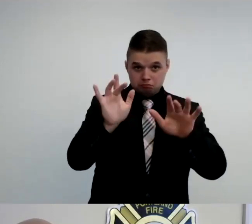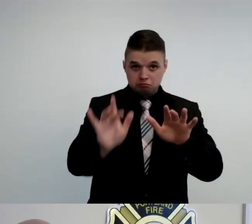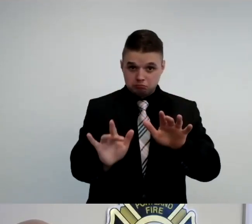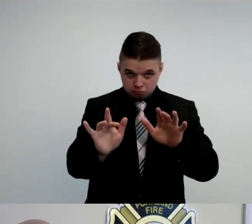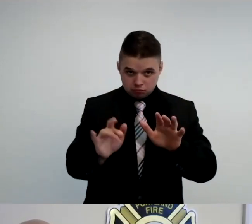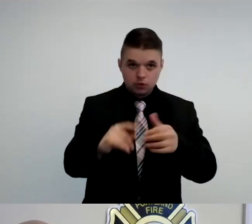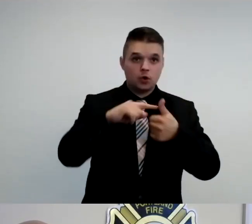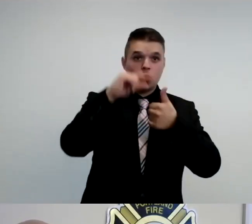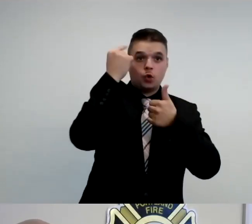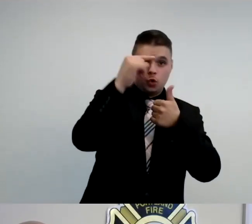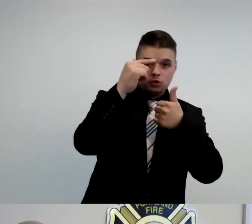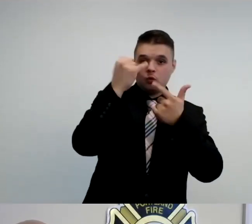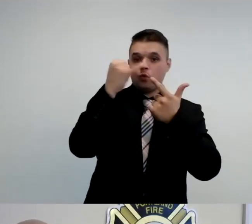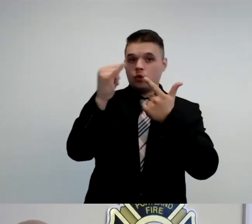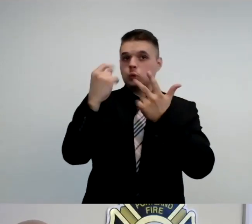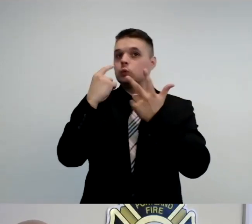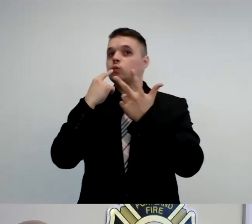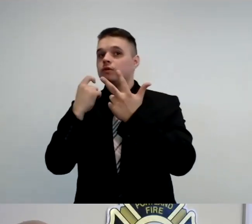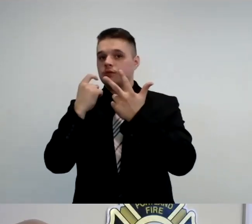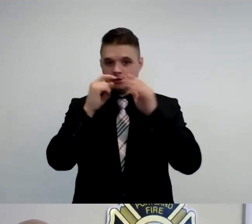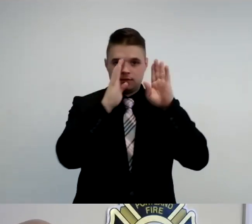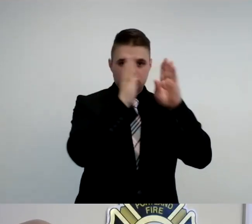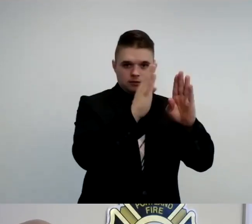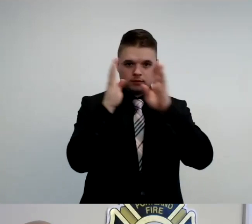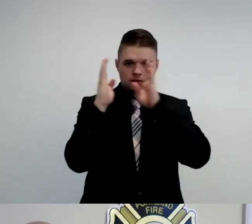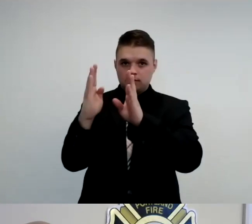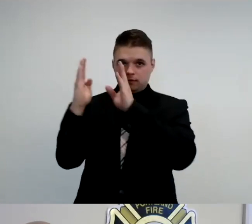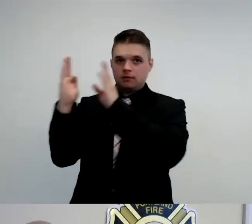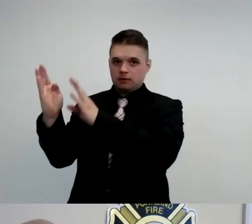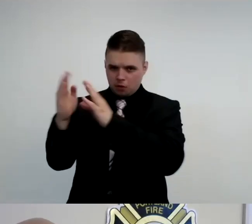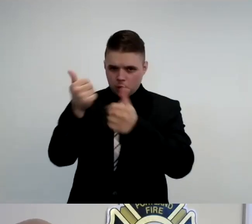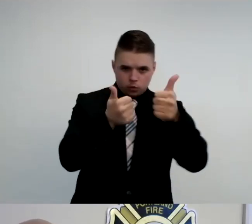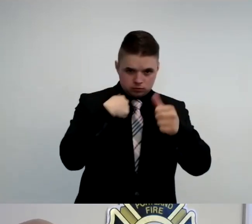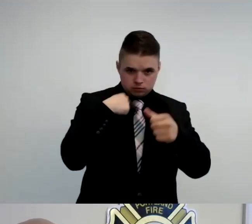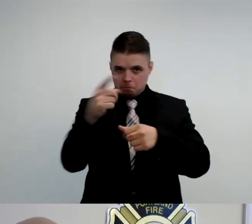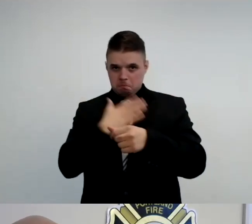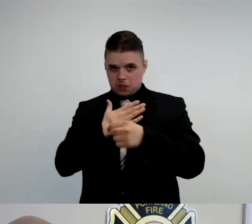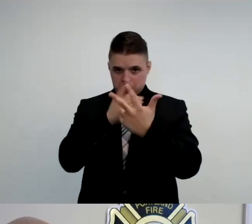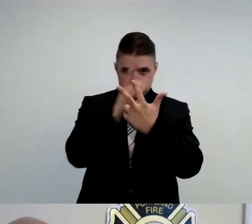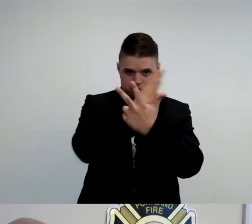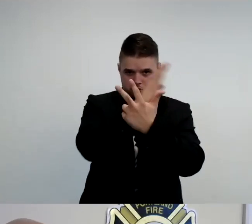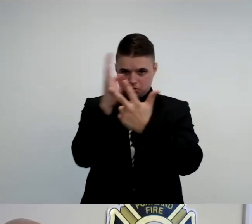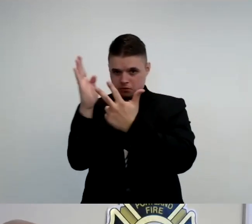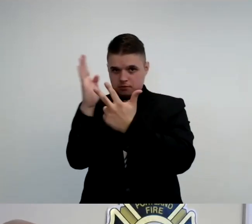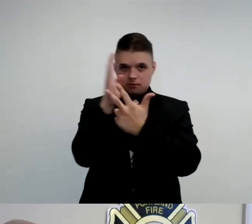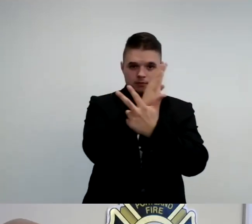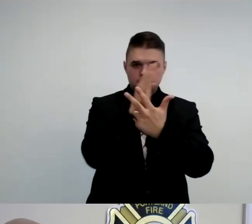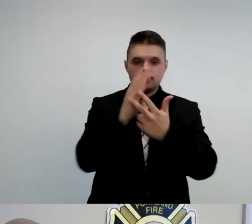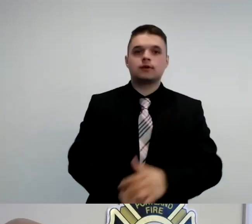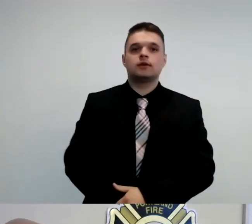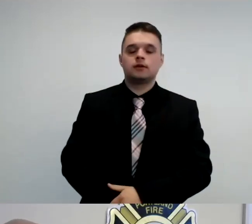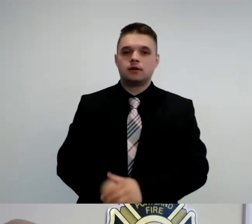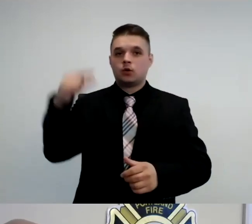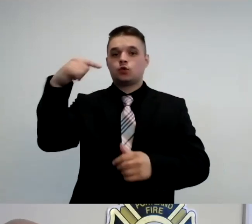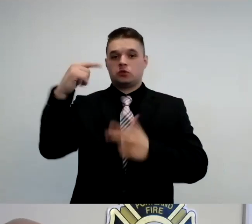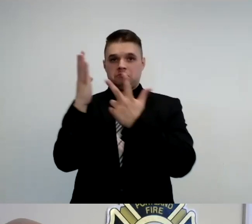red assessment to help them get the appropriate level of care. Green, you'll see, indicates the lowest level of